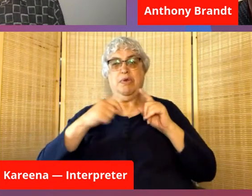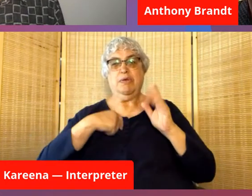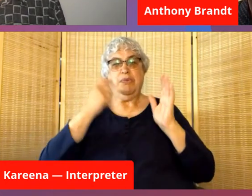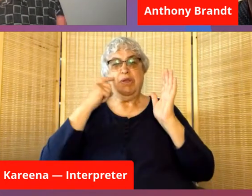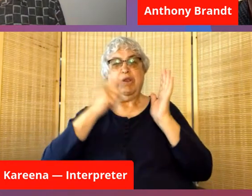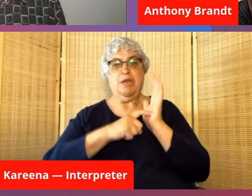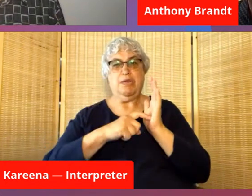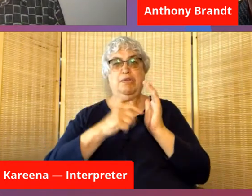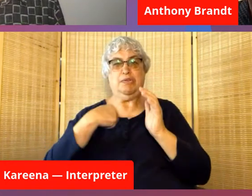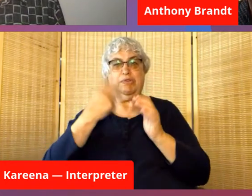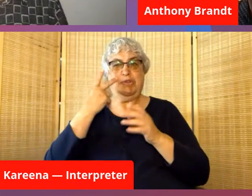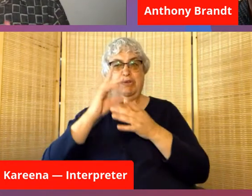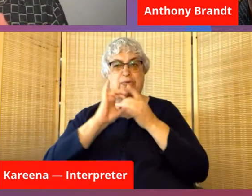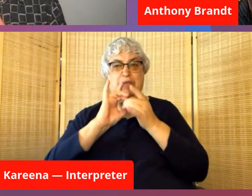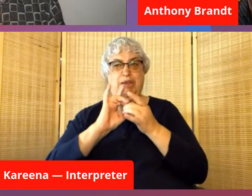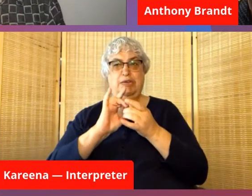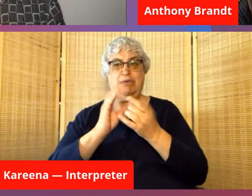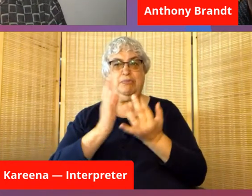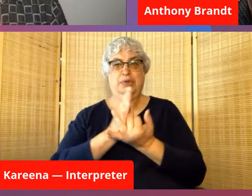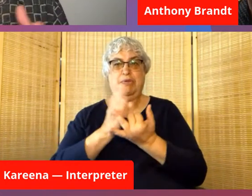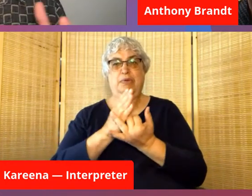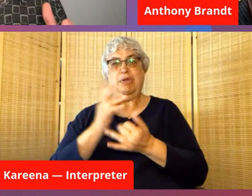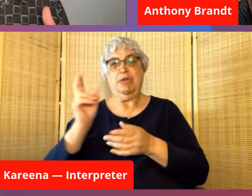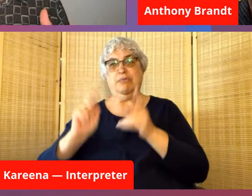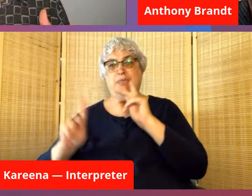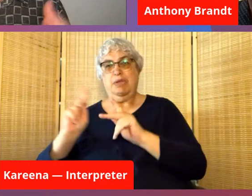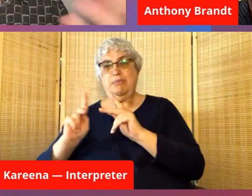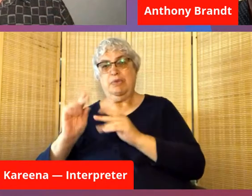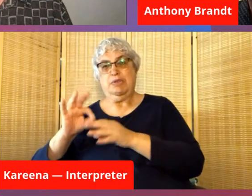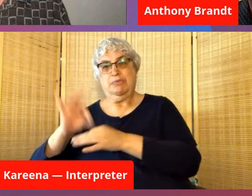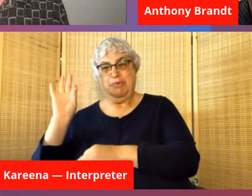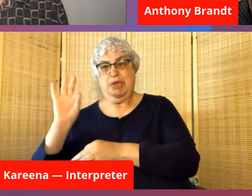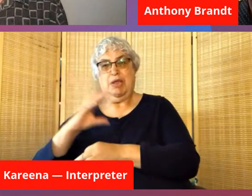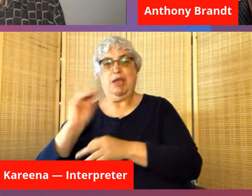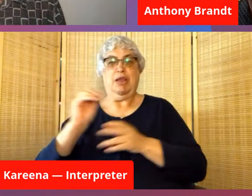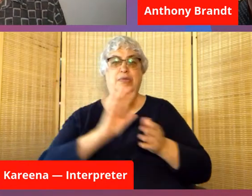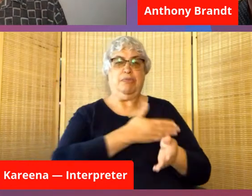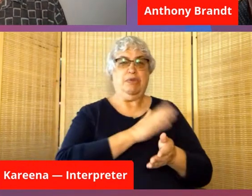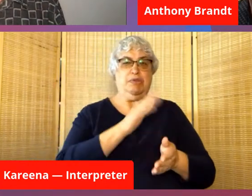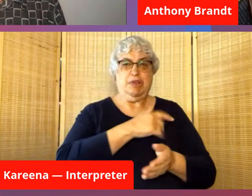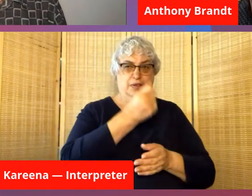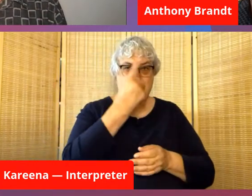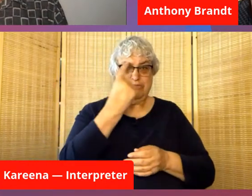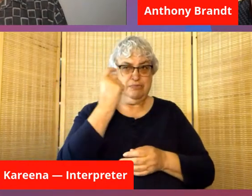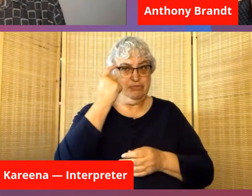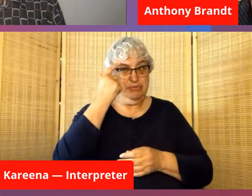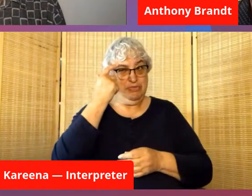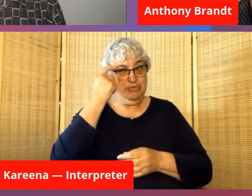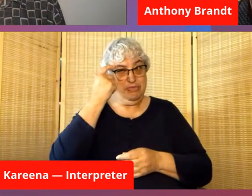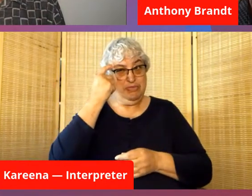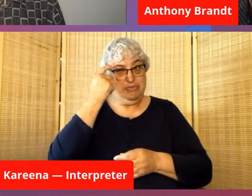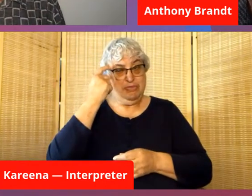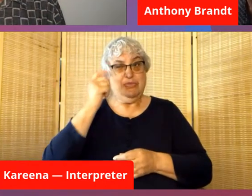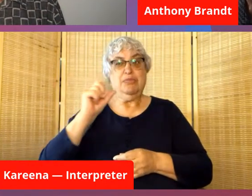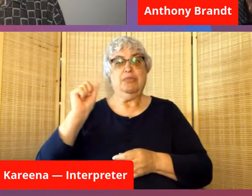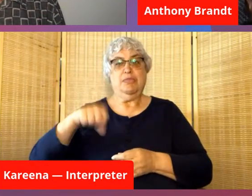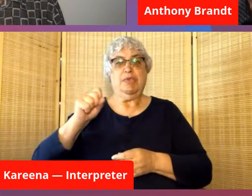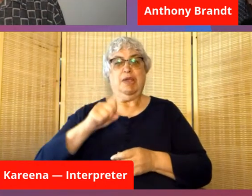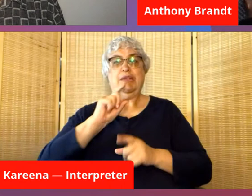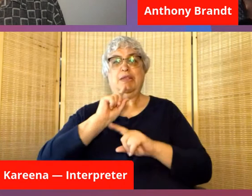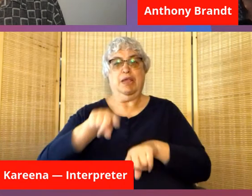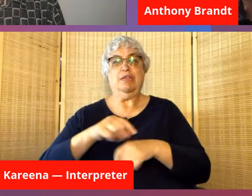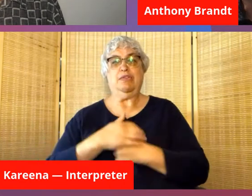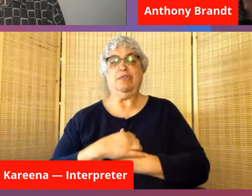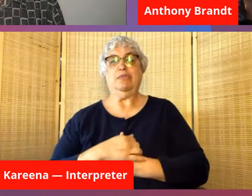So do you see a relationship between the human spirit and music cognition? Oh, you bet. Yeah. I